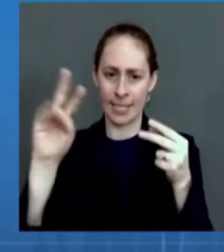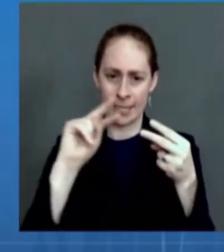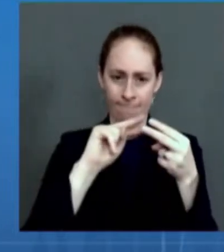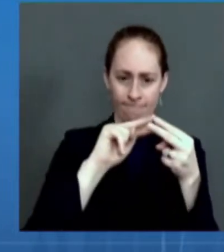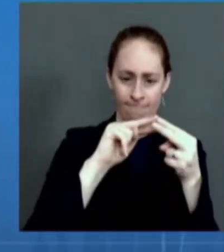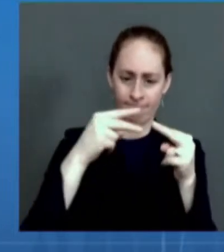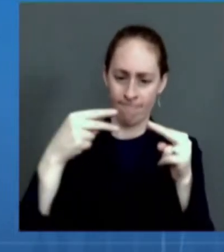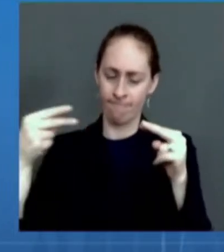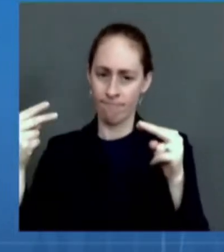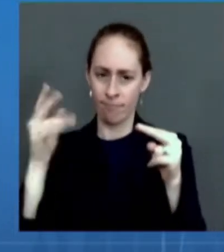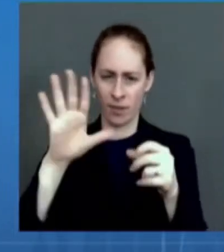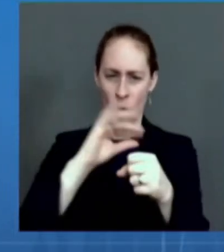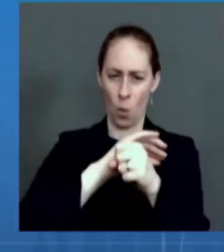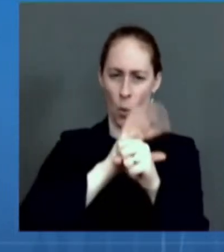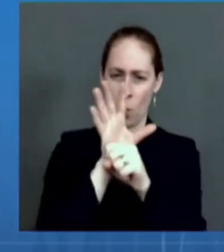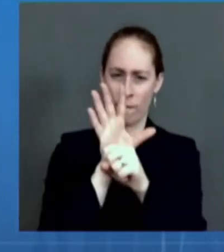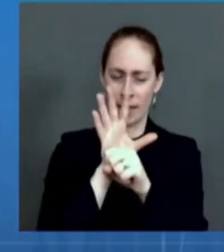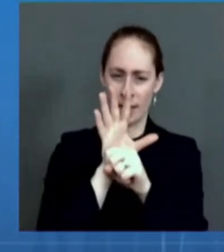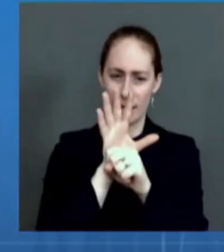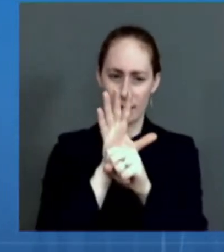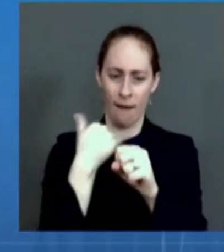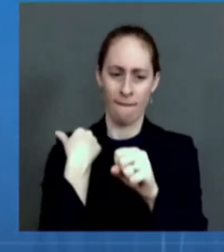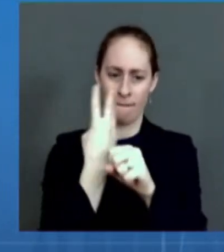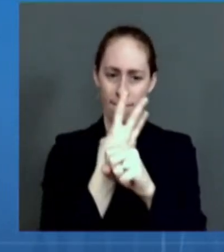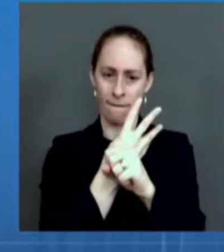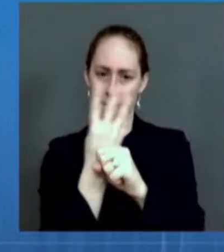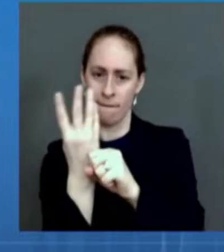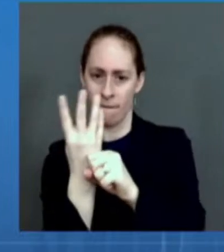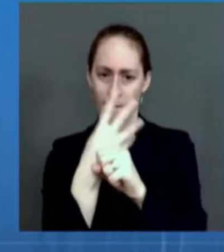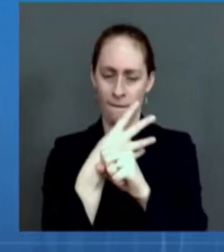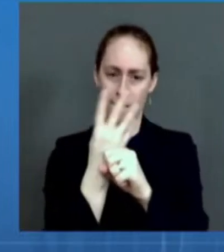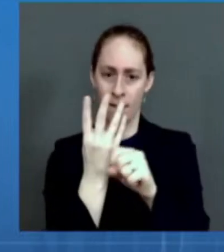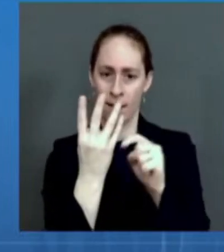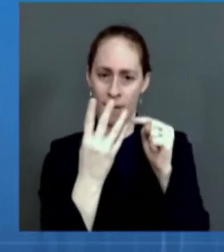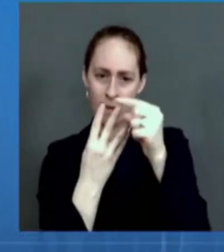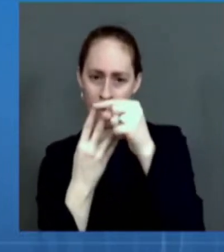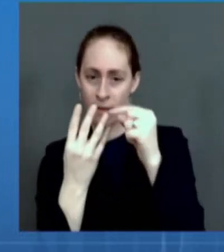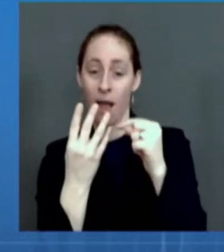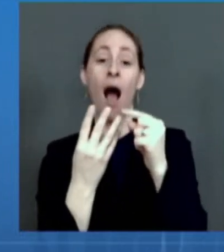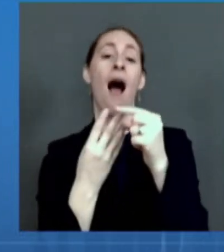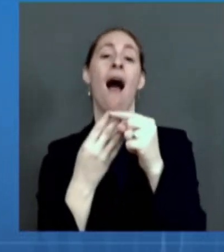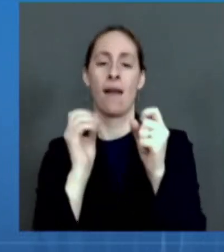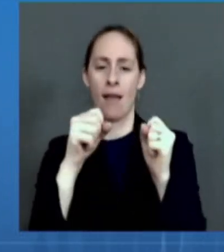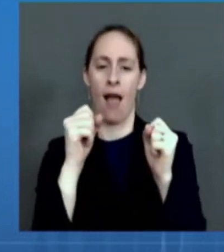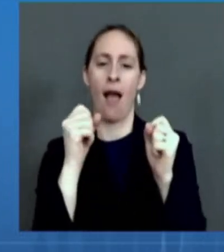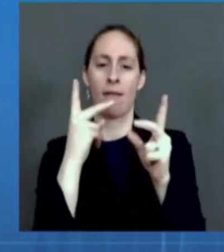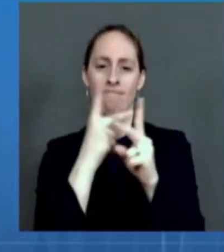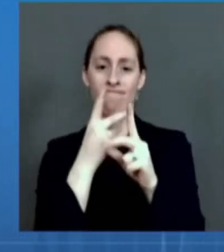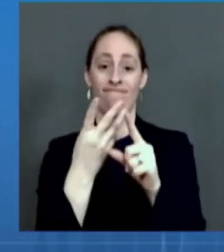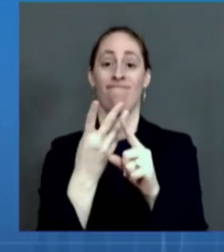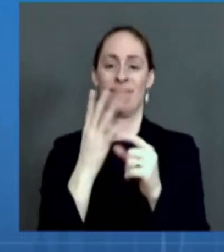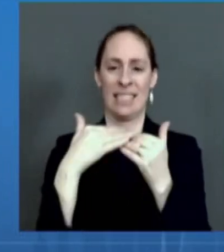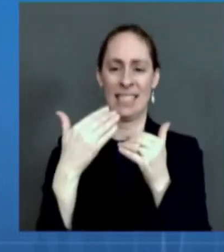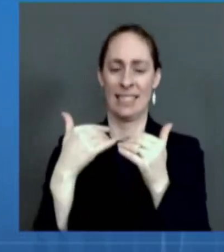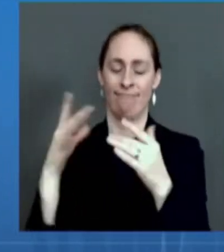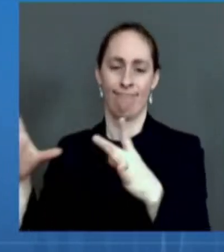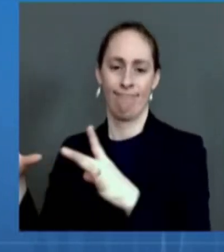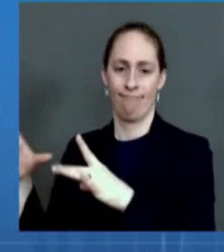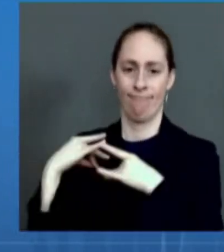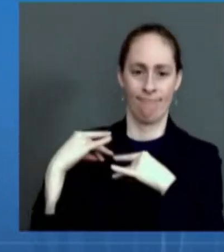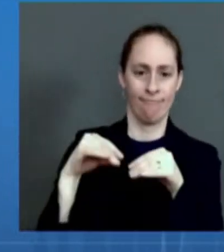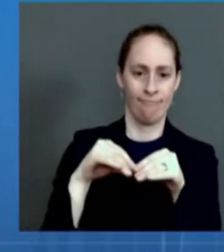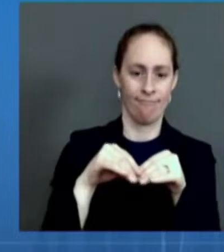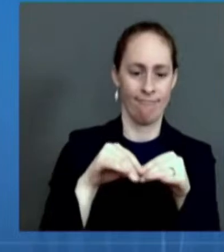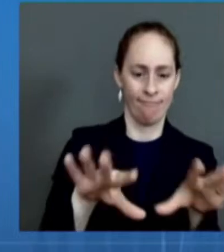more transmissible virus because of its ability to bind to the receptors on the cells. So you need only look at